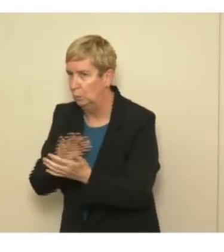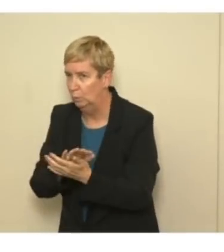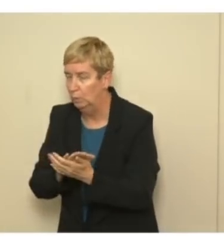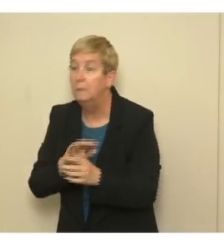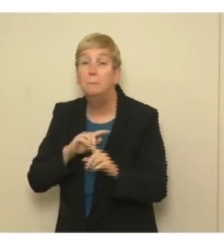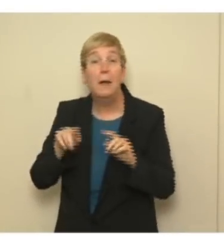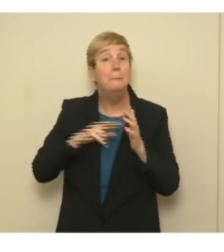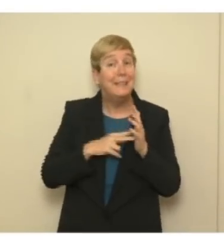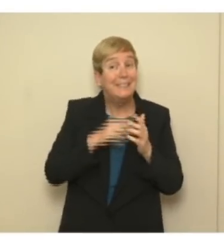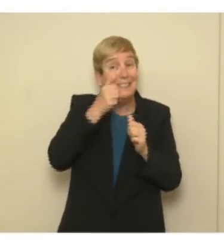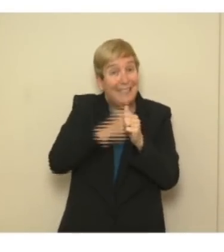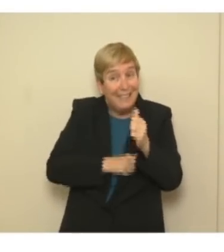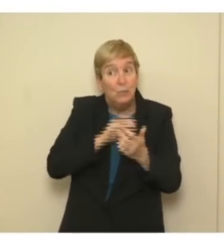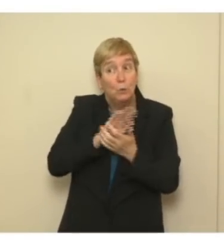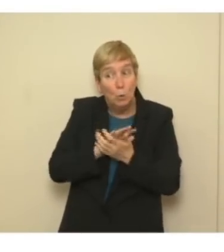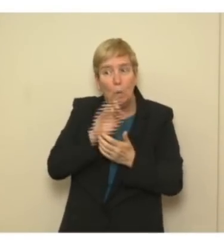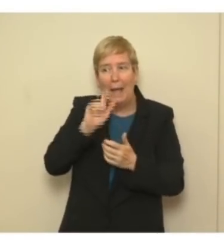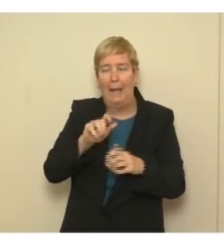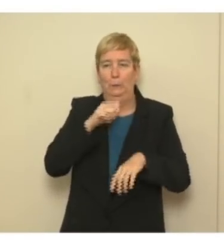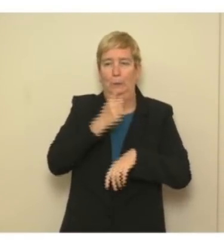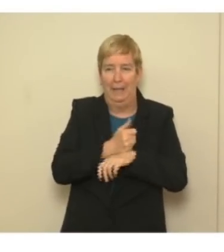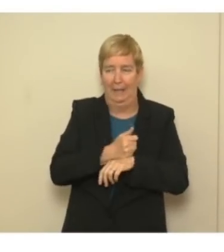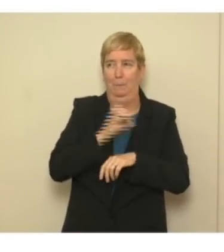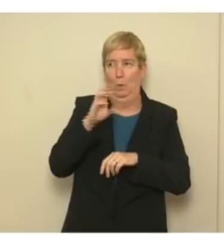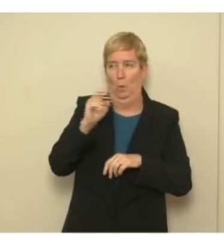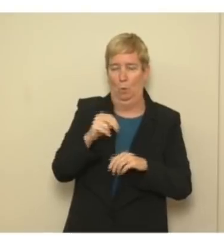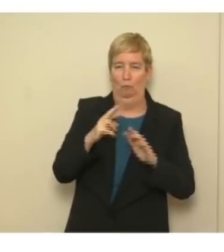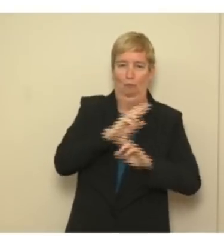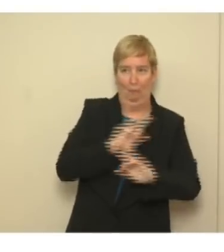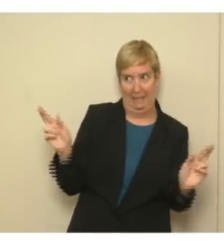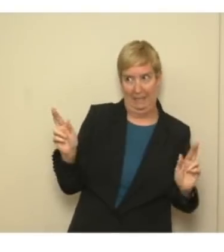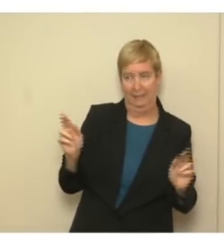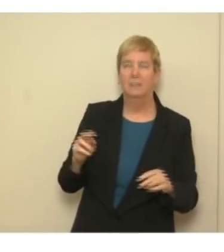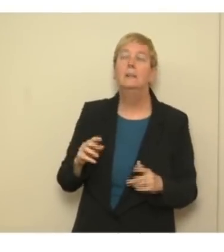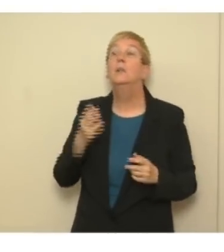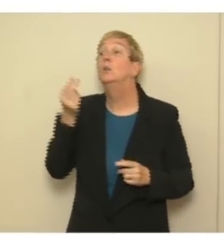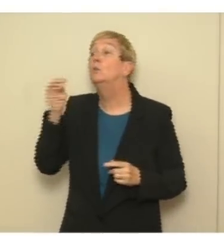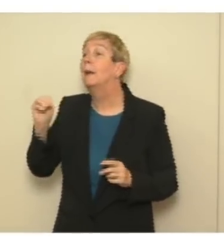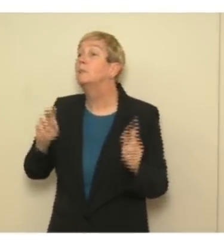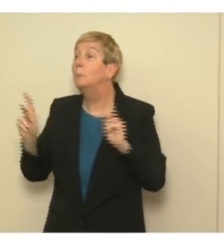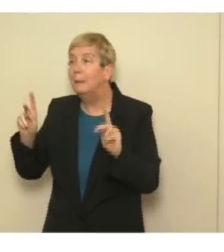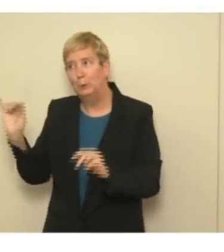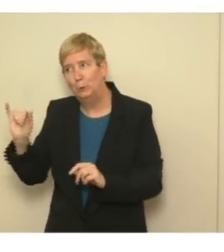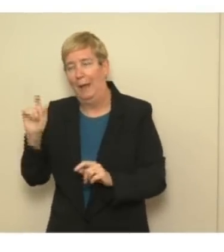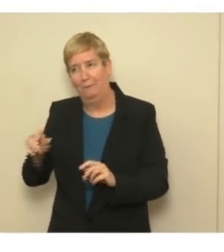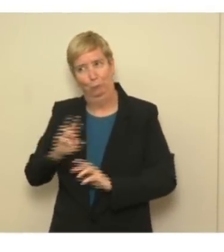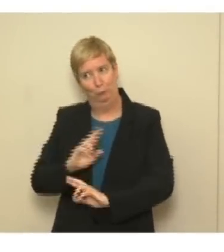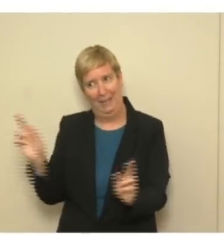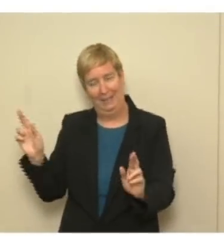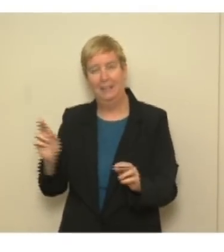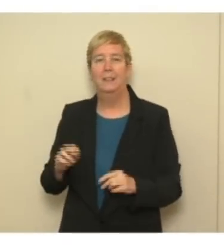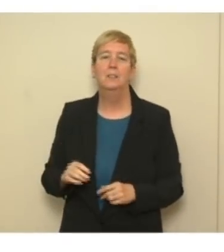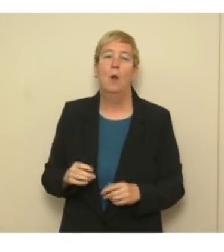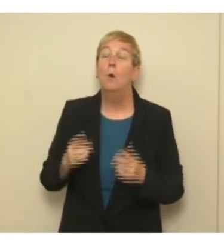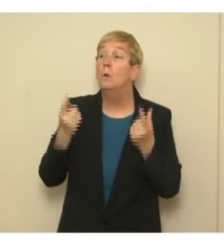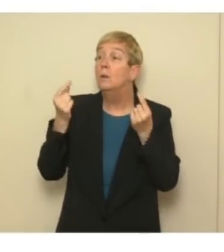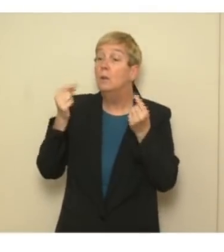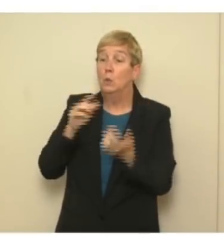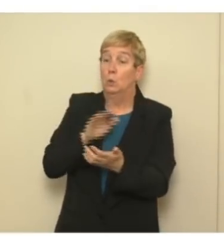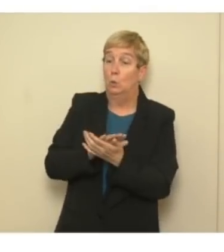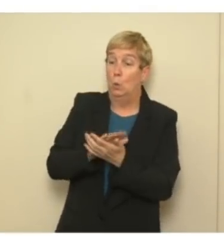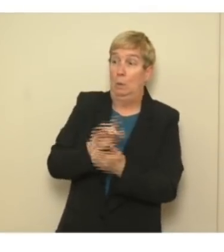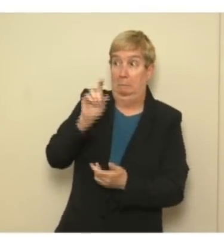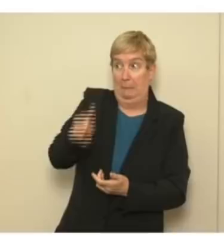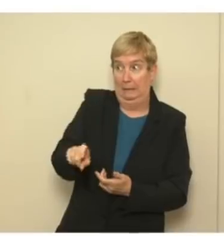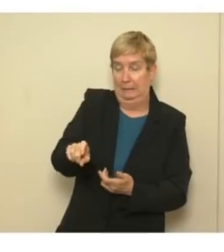school must do. And there's things that we can do as New Mexicans as well. To move into that direction right there, what schools are going to be required to do is